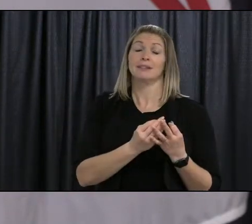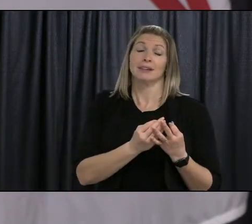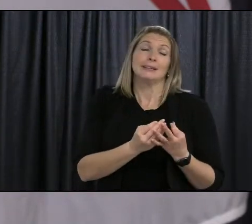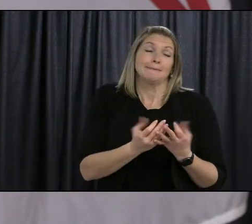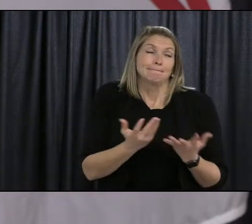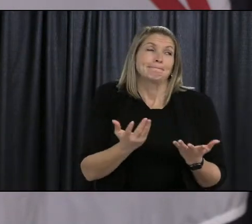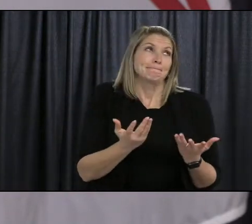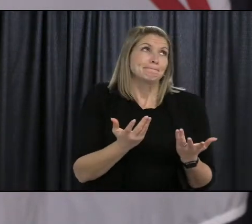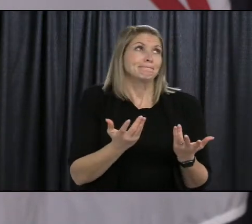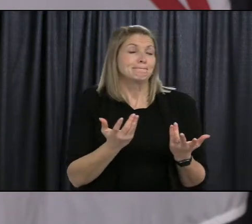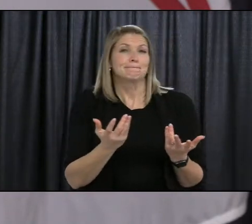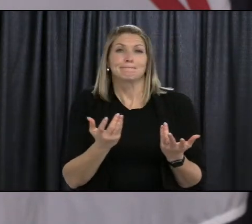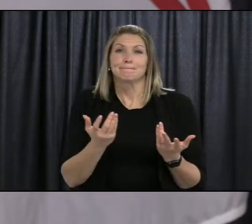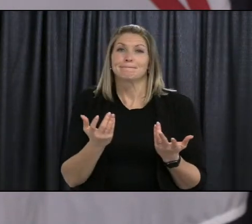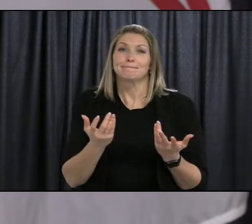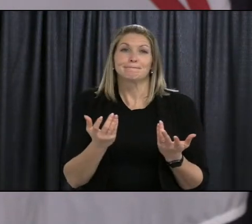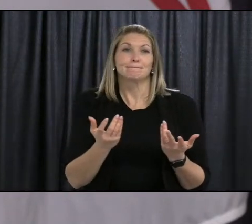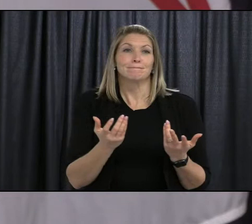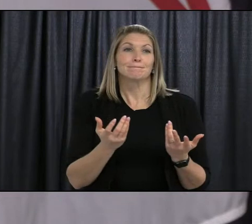people aren't